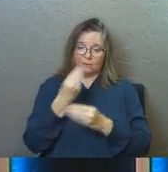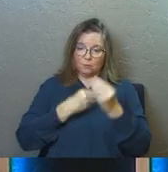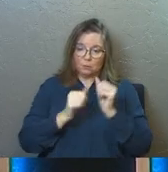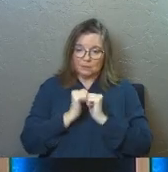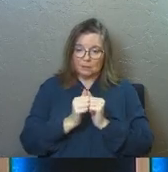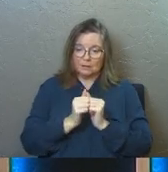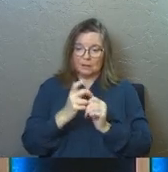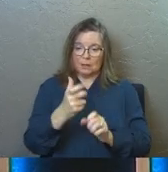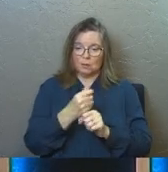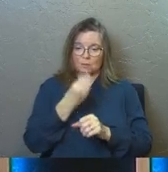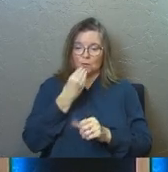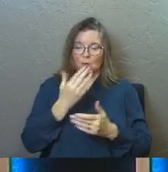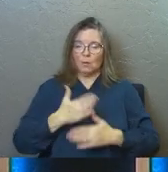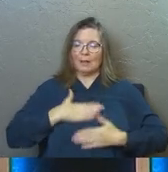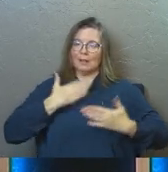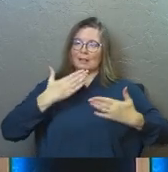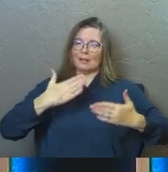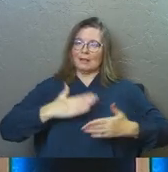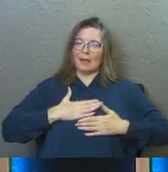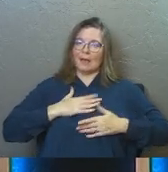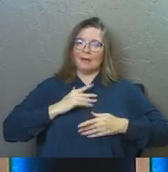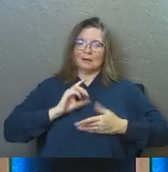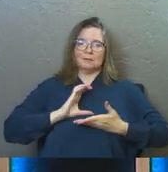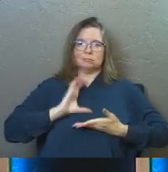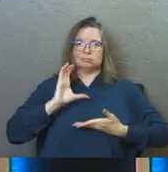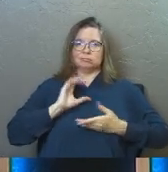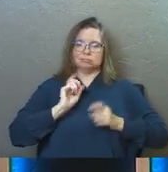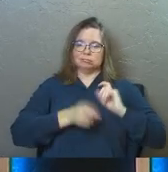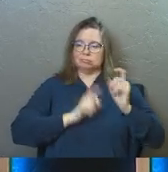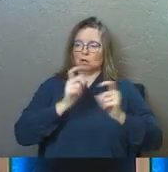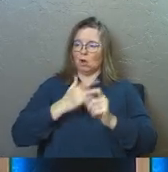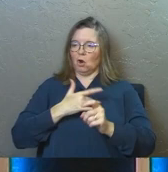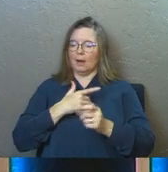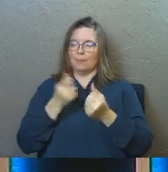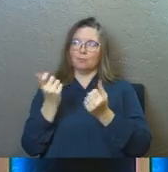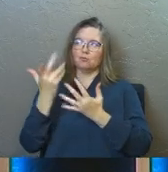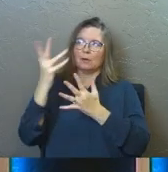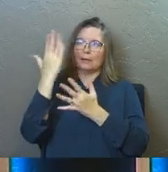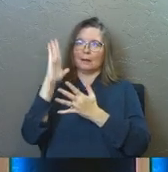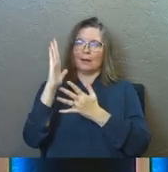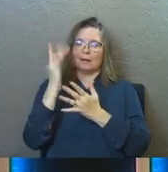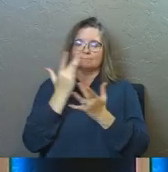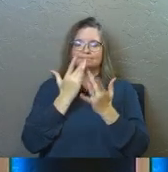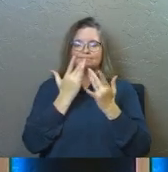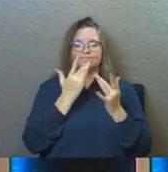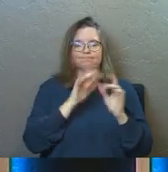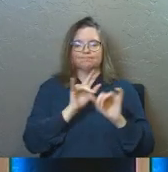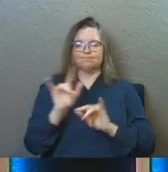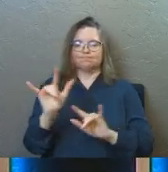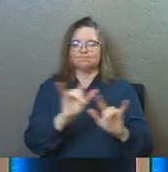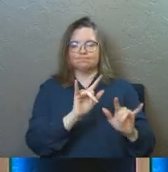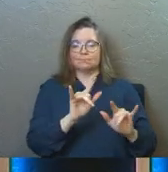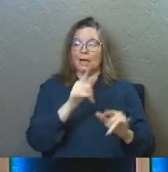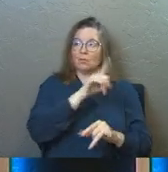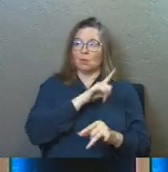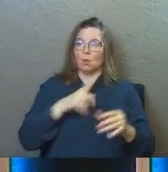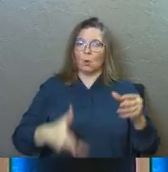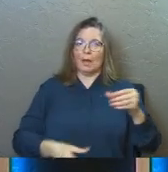they received their food with glad and generous hearts, praising God and having favor with all the people. And the